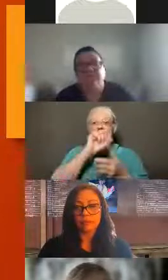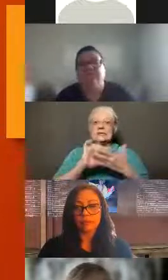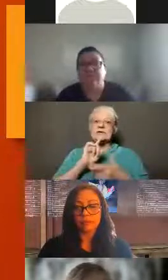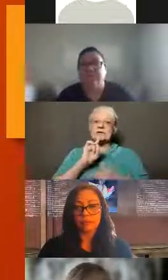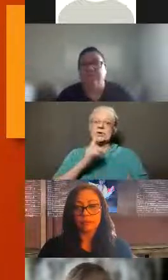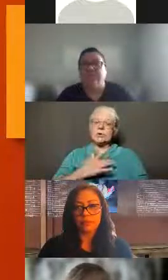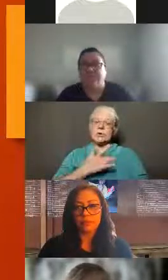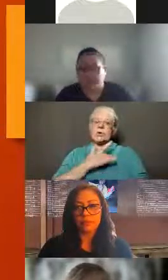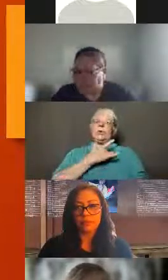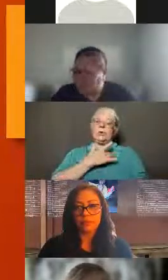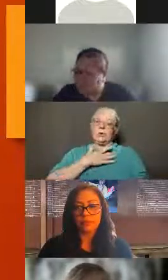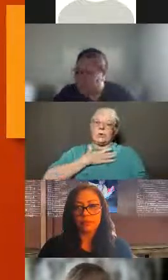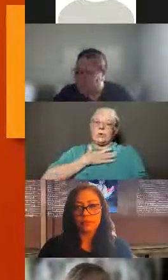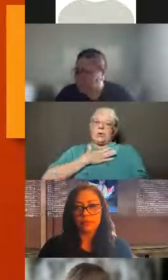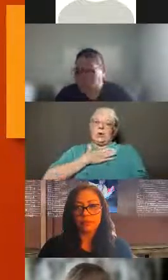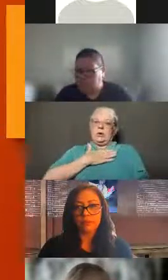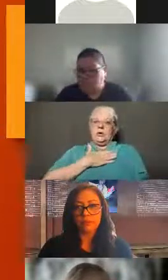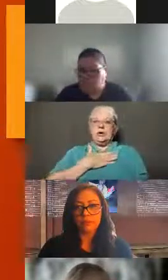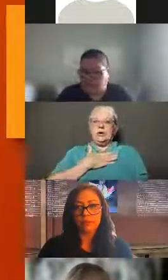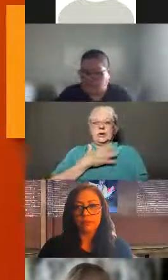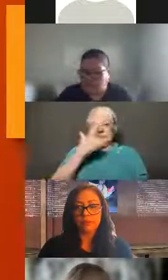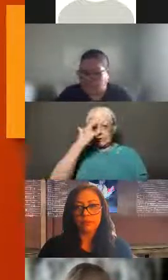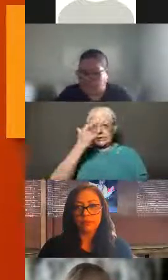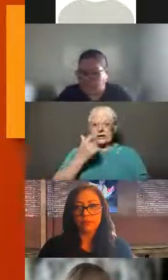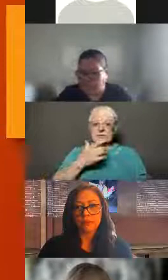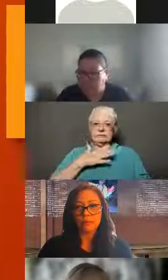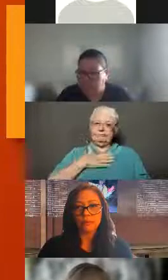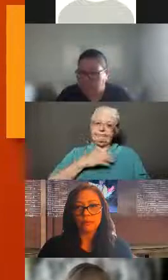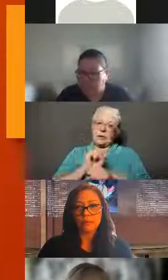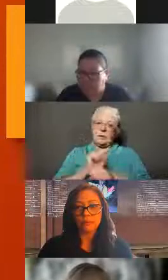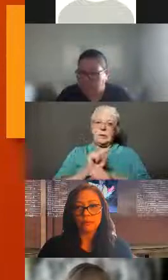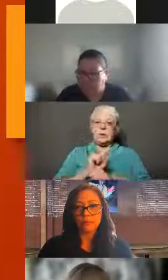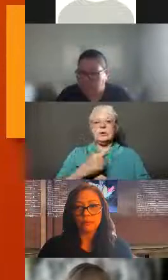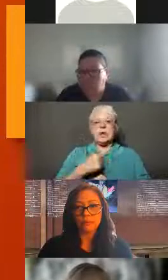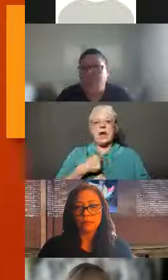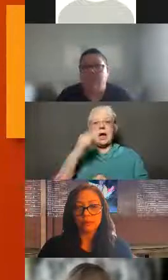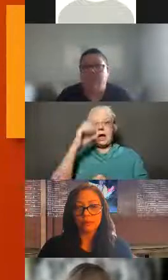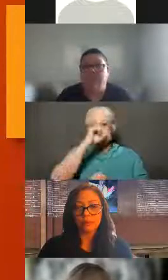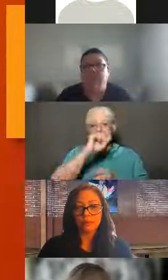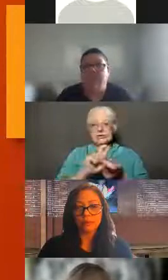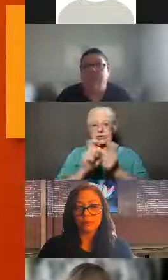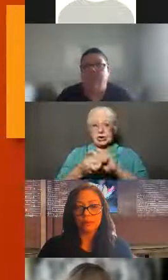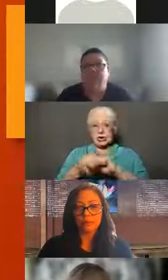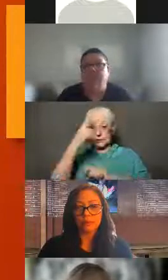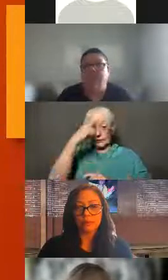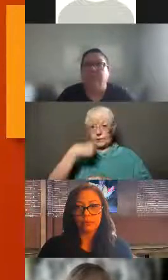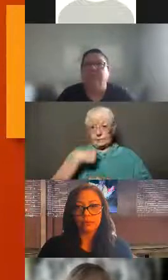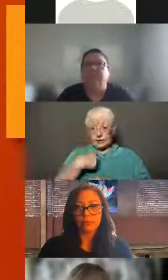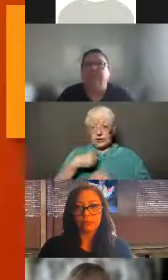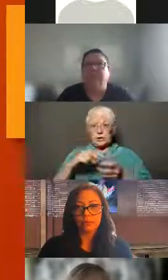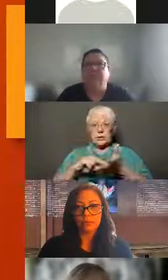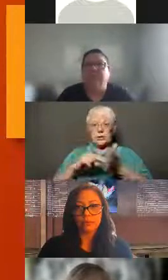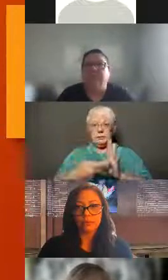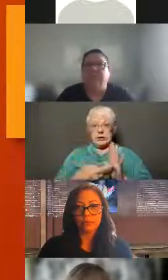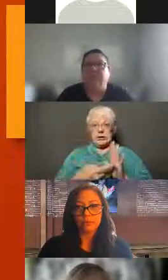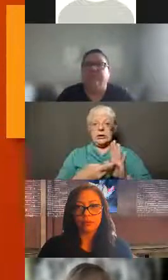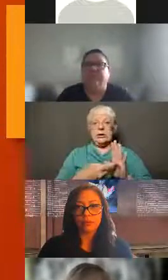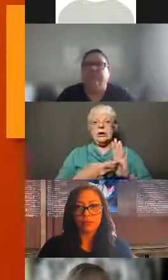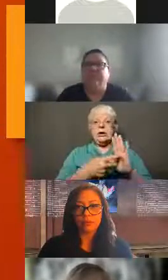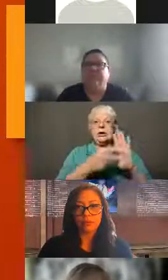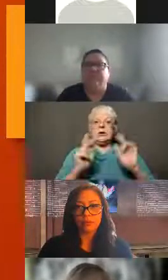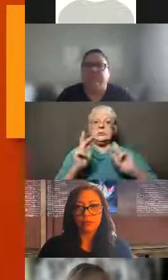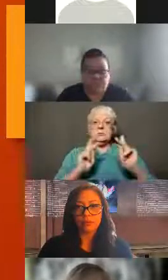heart because of what I'm doing. And I guess the change for me would mean that people